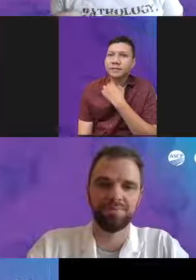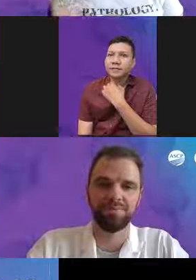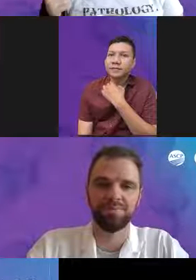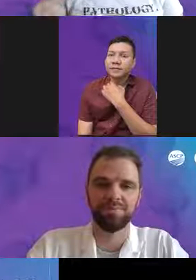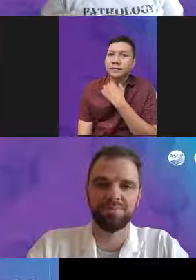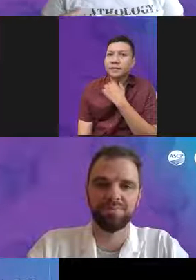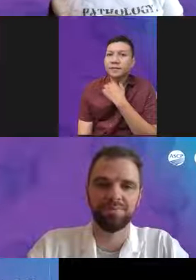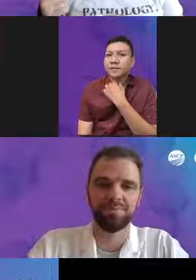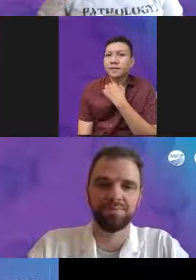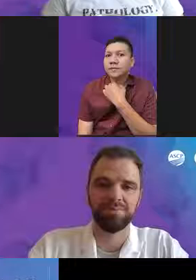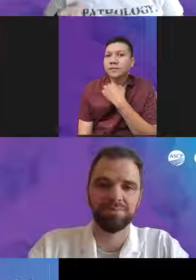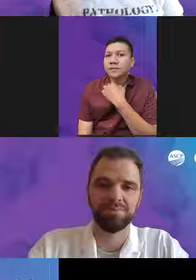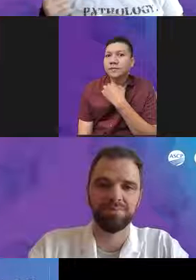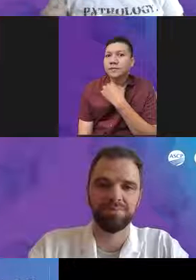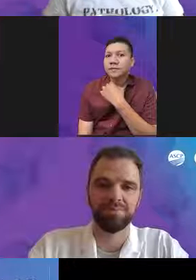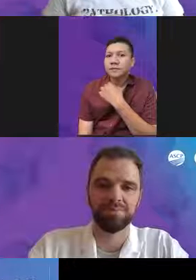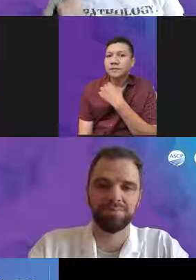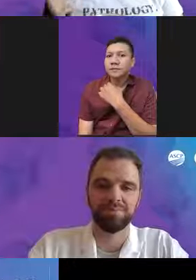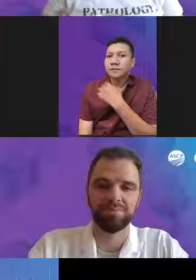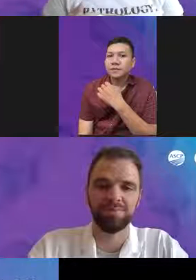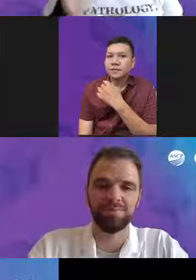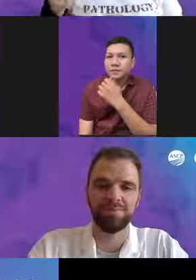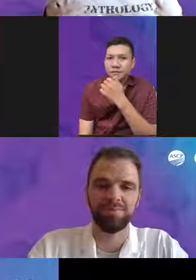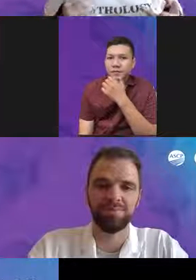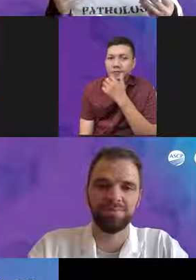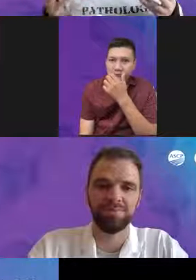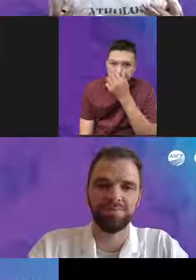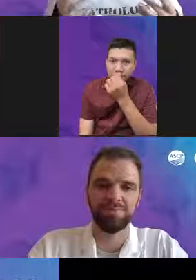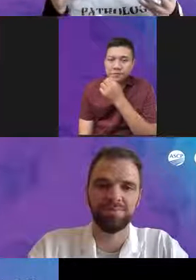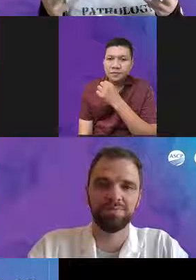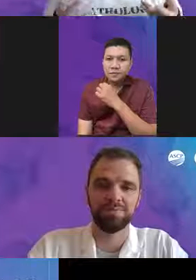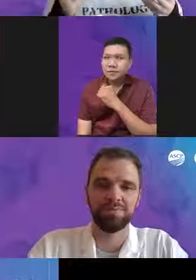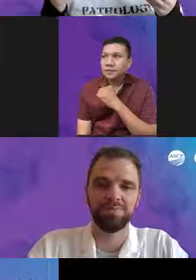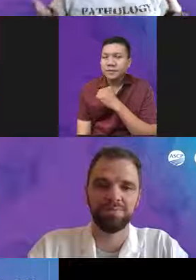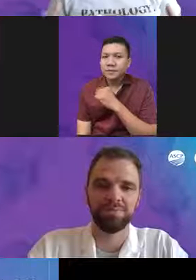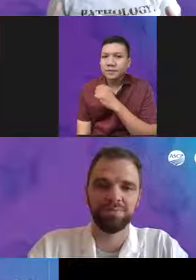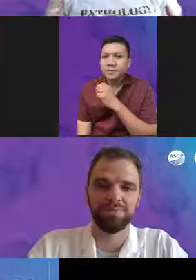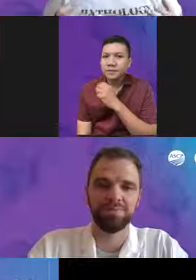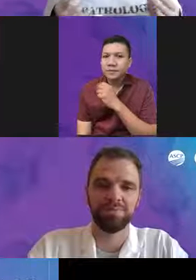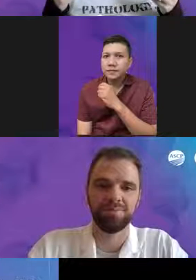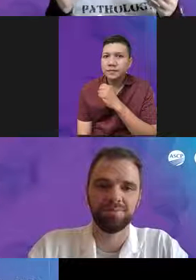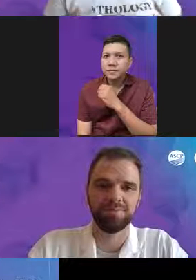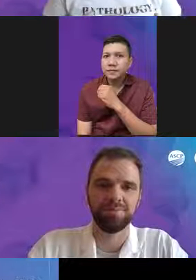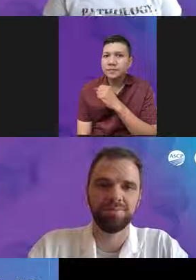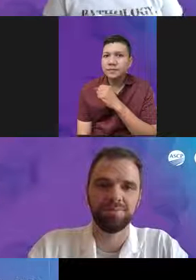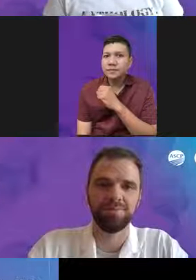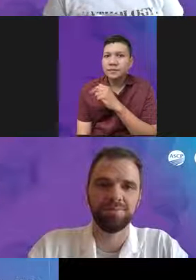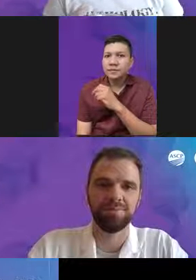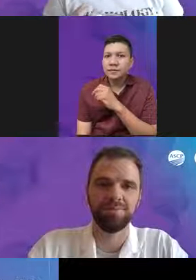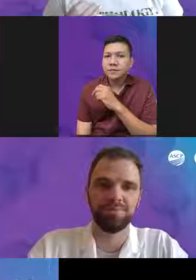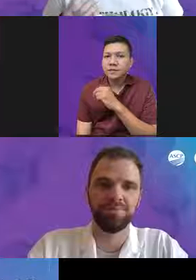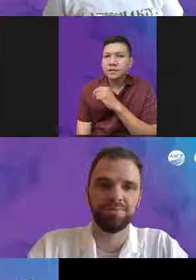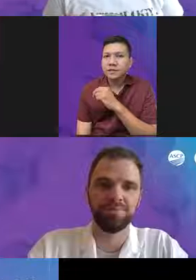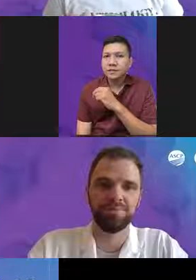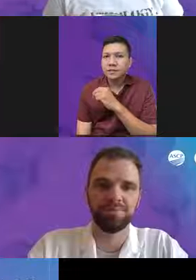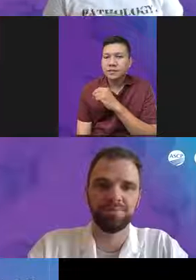the more that they're in the harsh environments, the more, you know, breakdown is possible and the more stress that